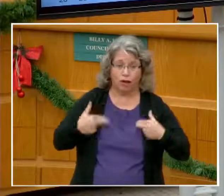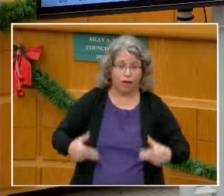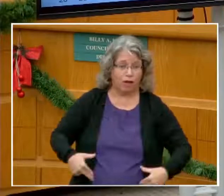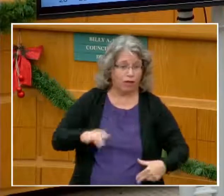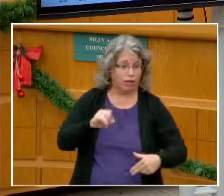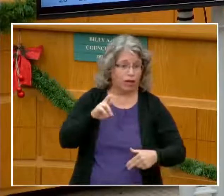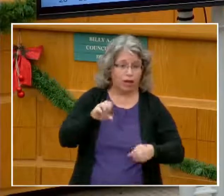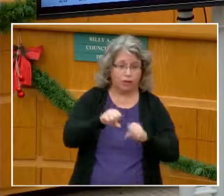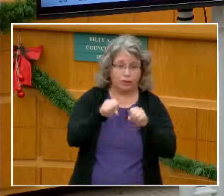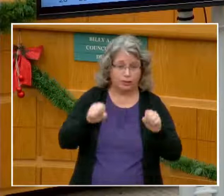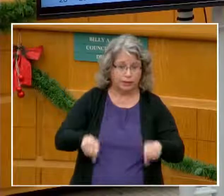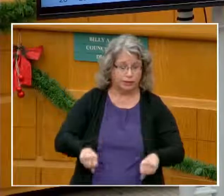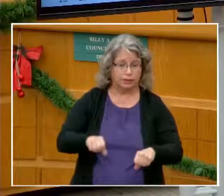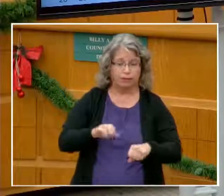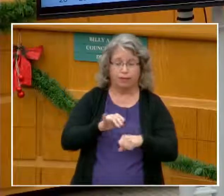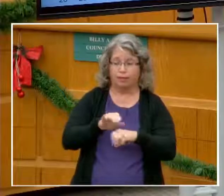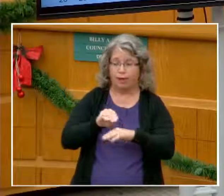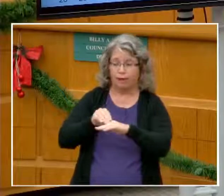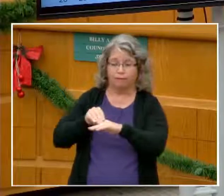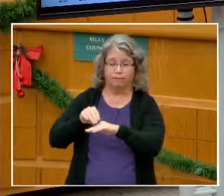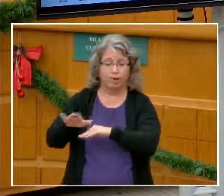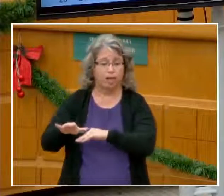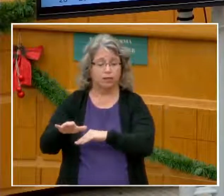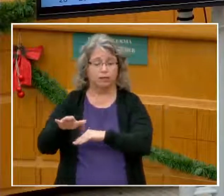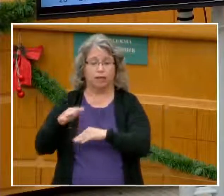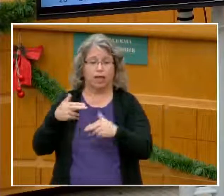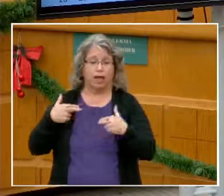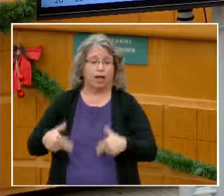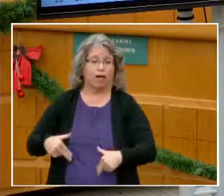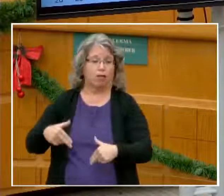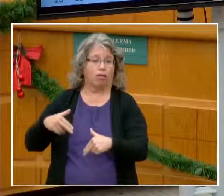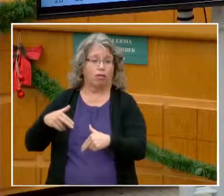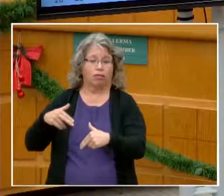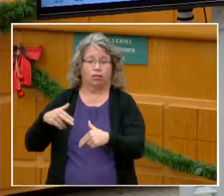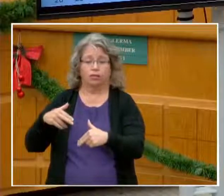everybody, not just for those that are susceptible to COVID-19.